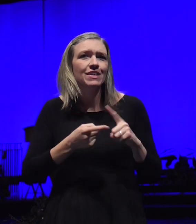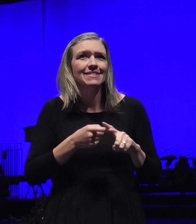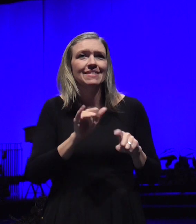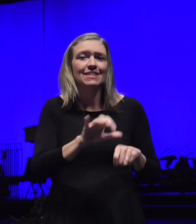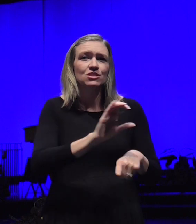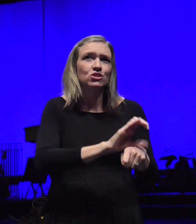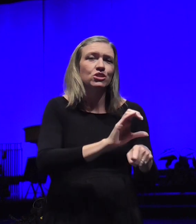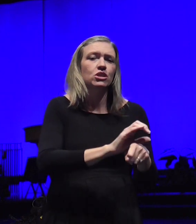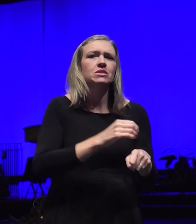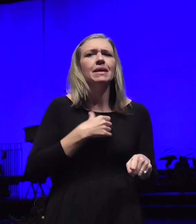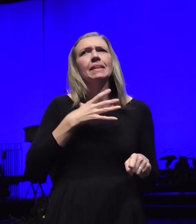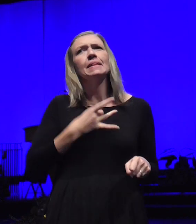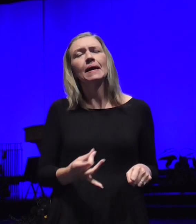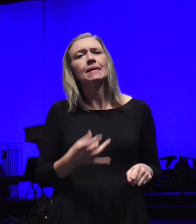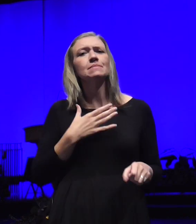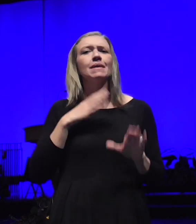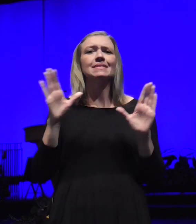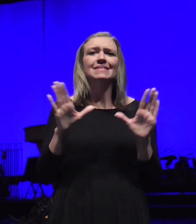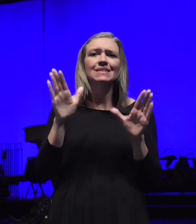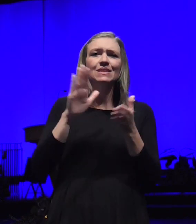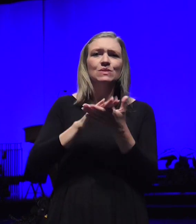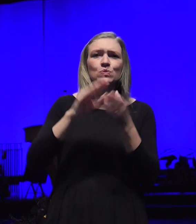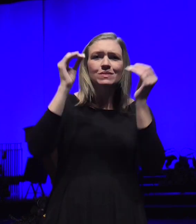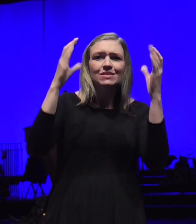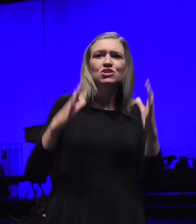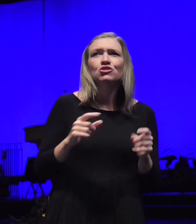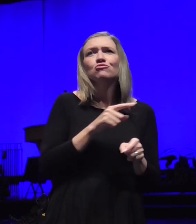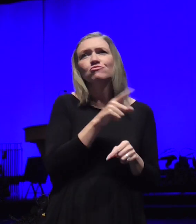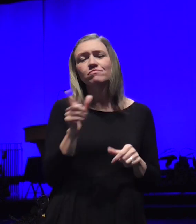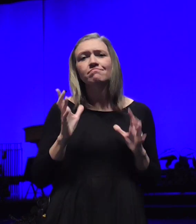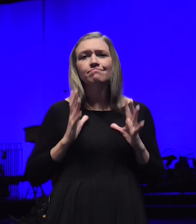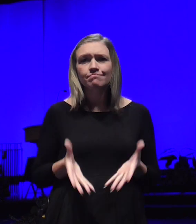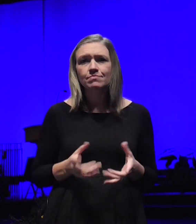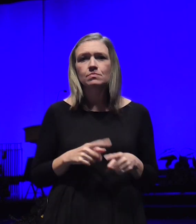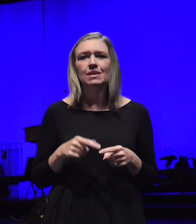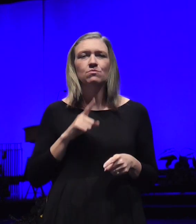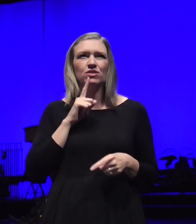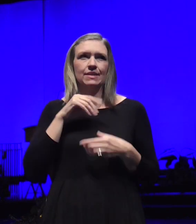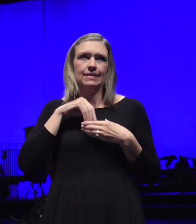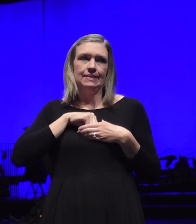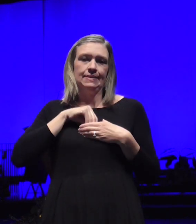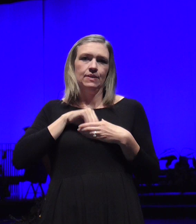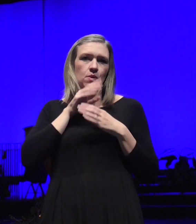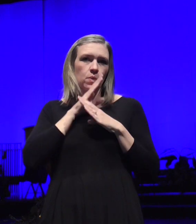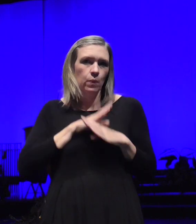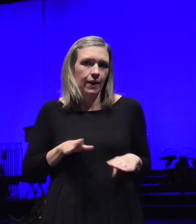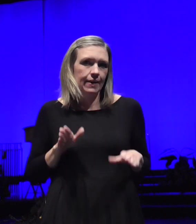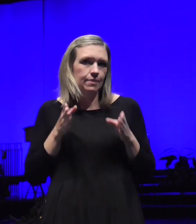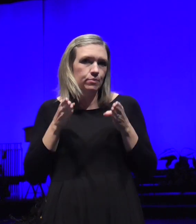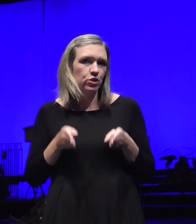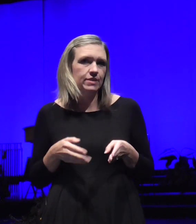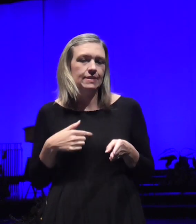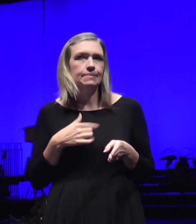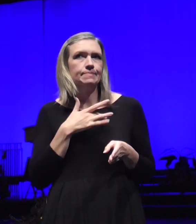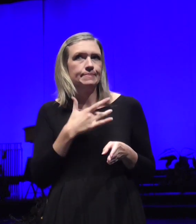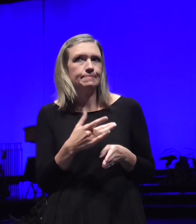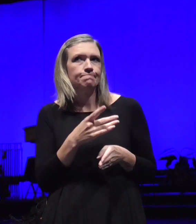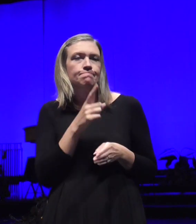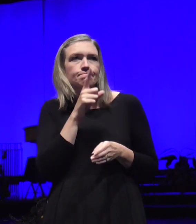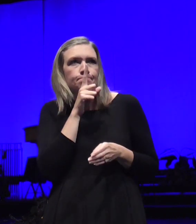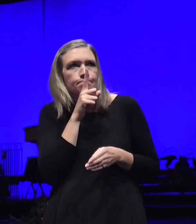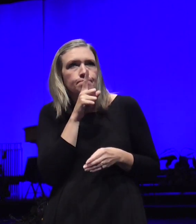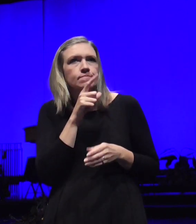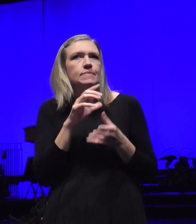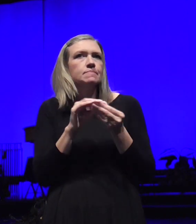my Sunday school teachers, but I'm a pretty quiet person, and I don't say a whole lot, but usually when I do